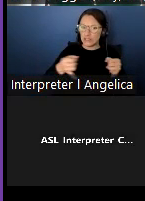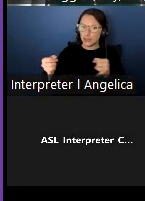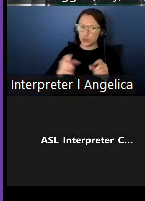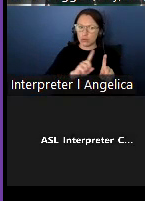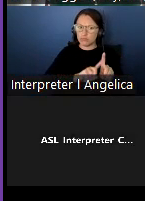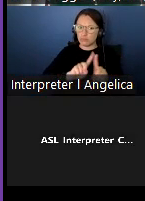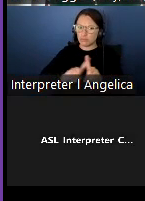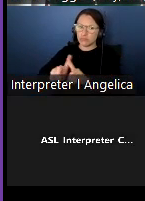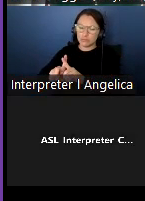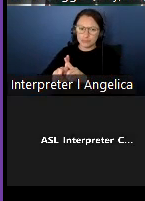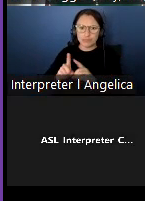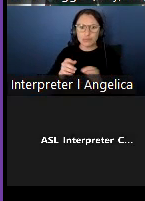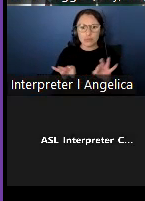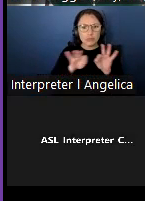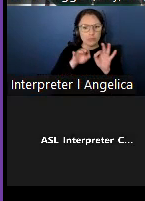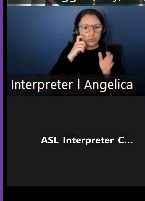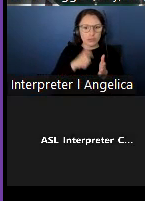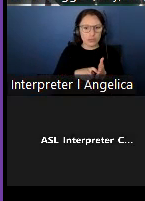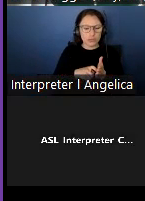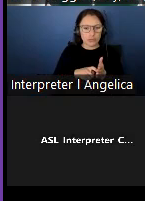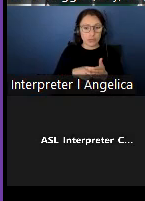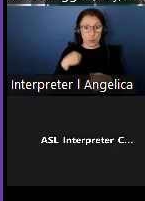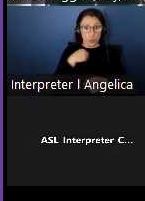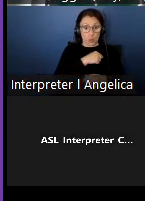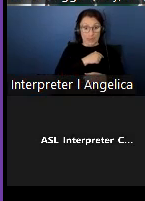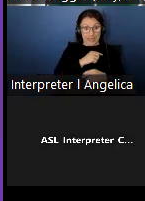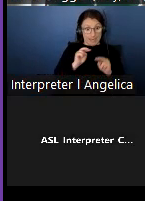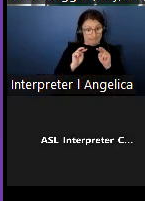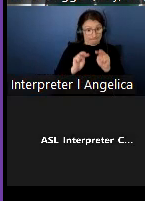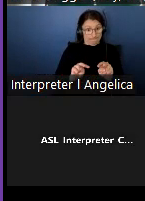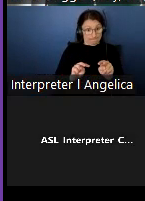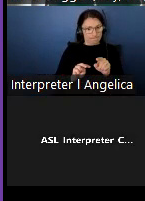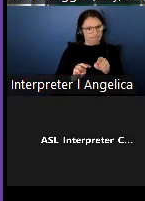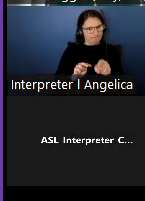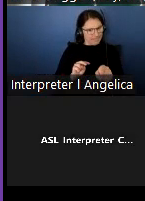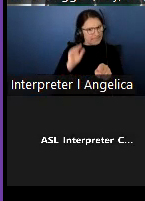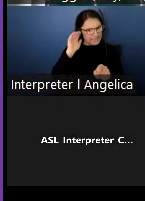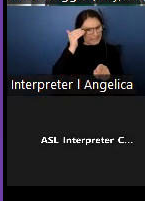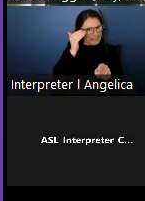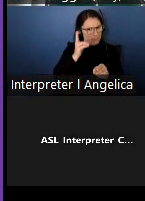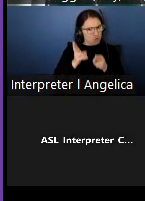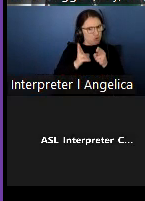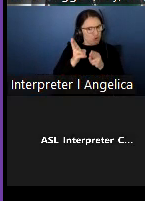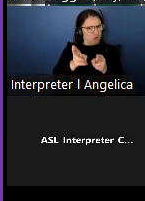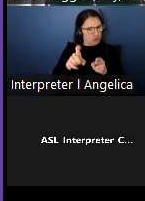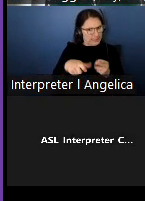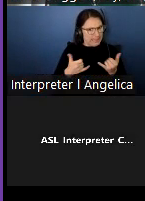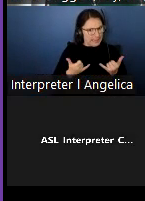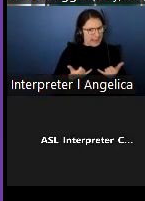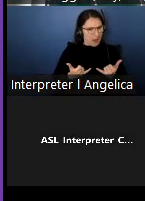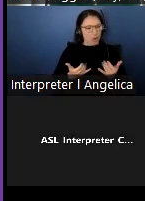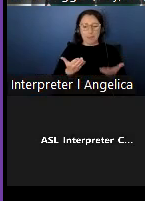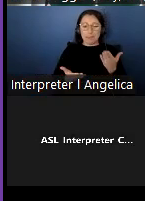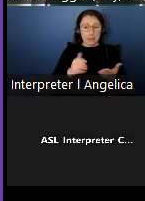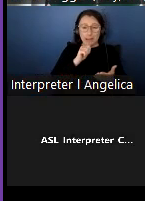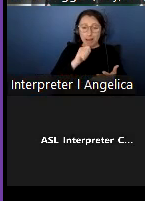to acknowledge that just because we perceive something as urgent does not mean that it is a priority for that